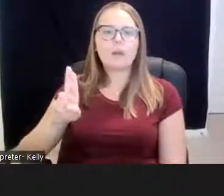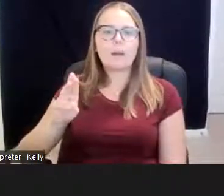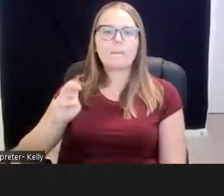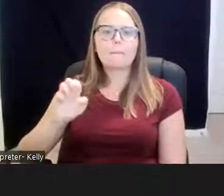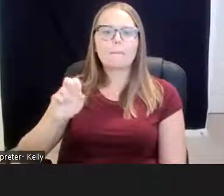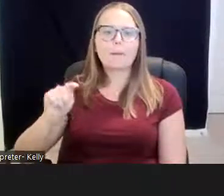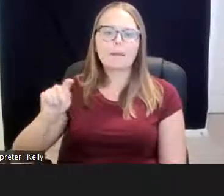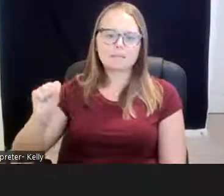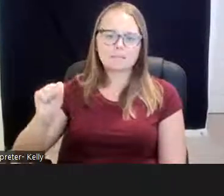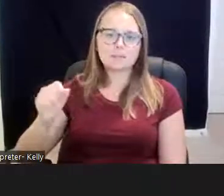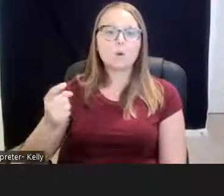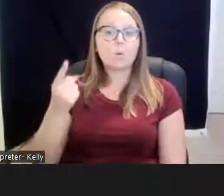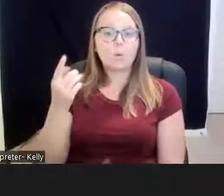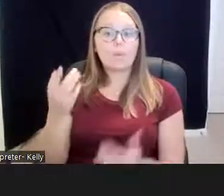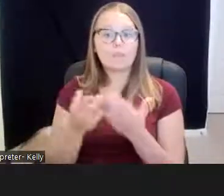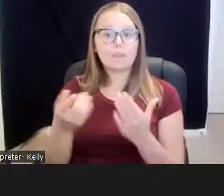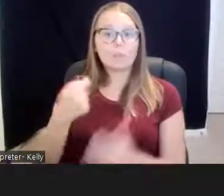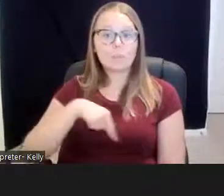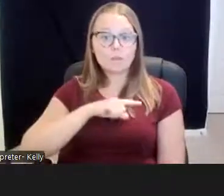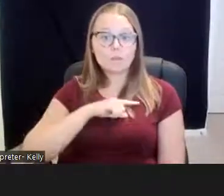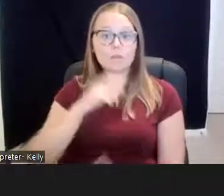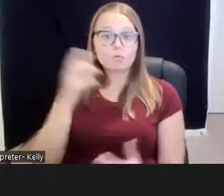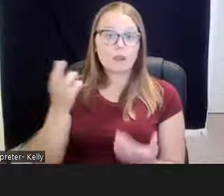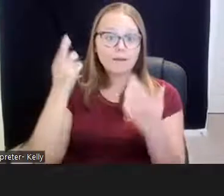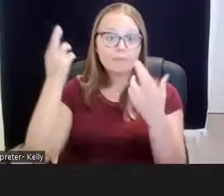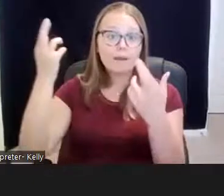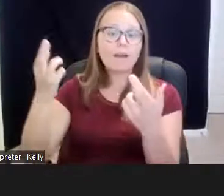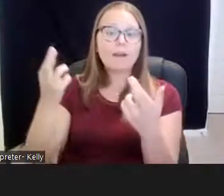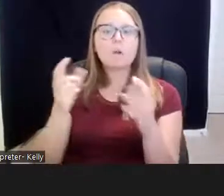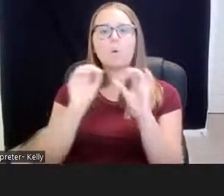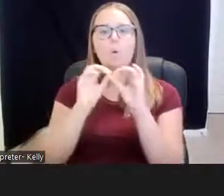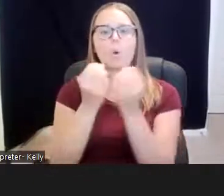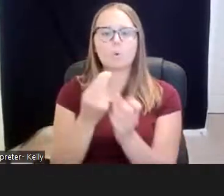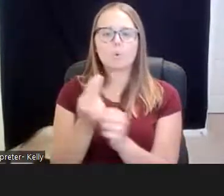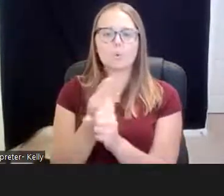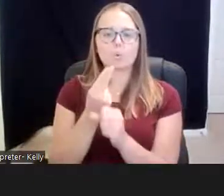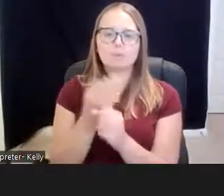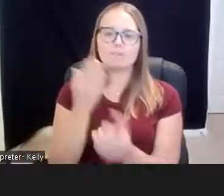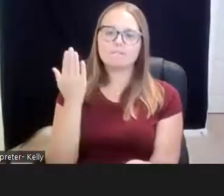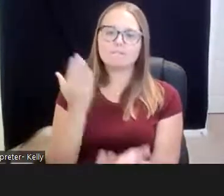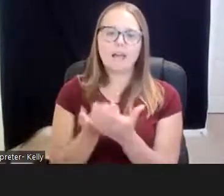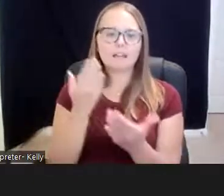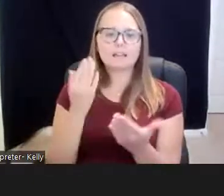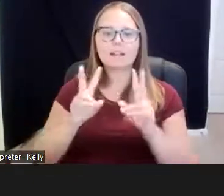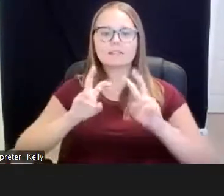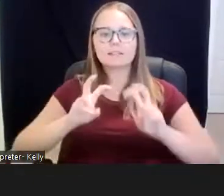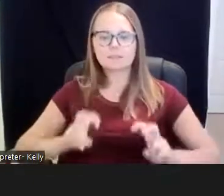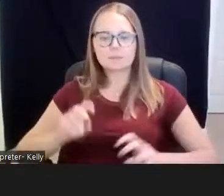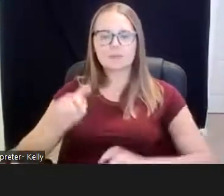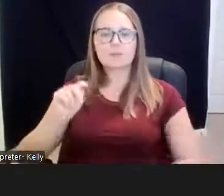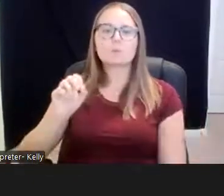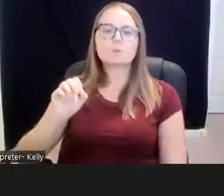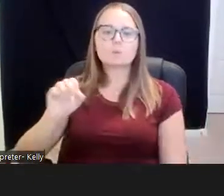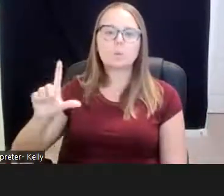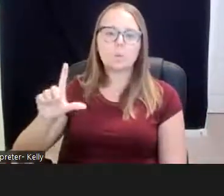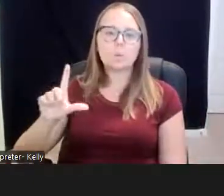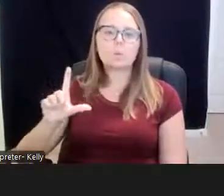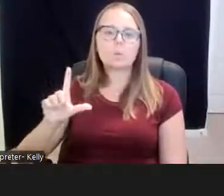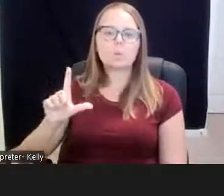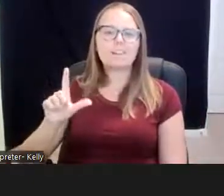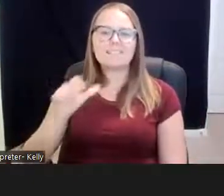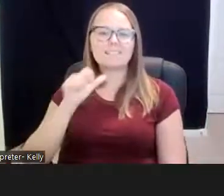we recommend is that organizations use a validated assessment tool rather